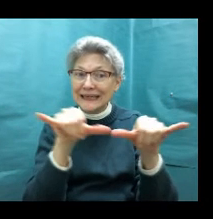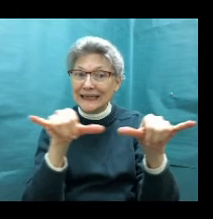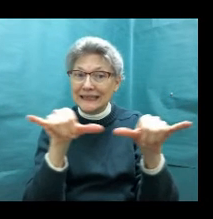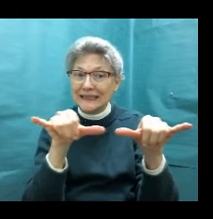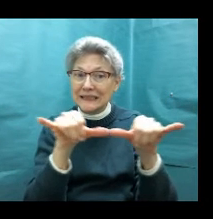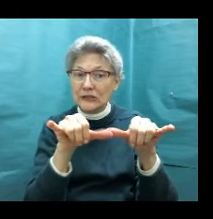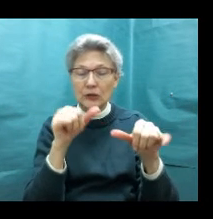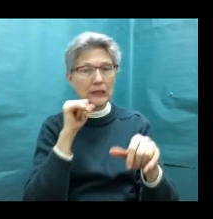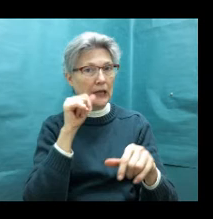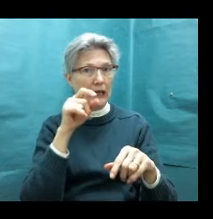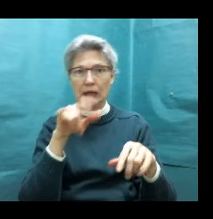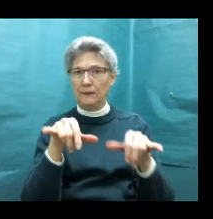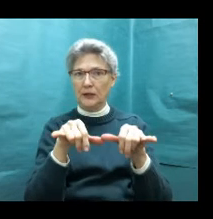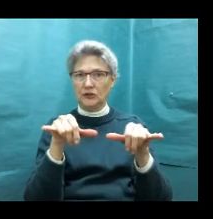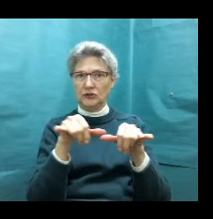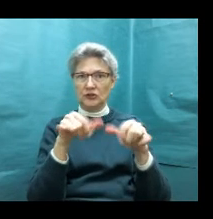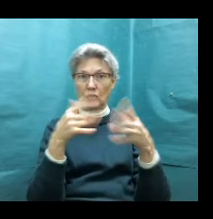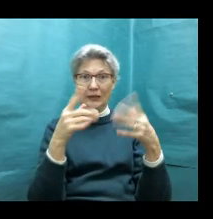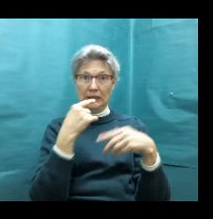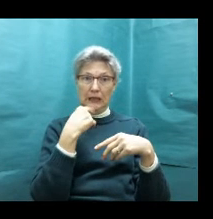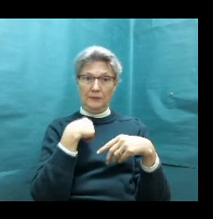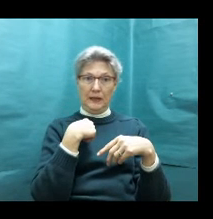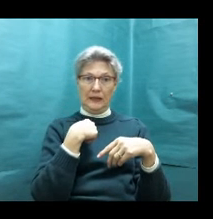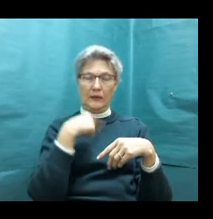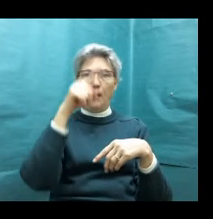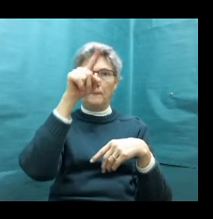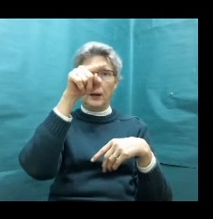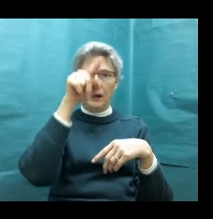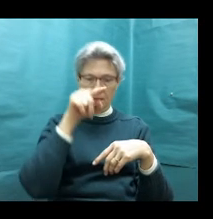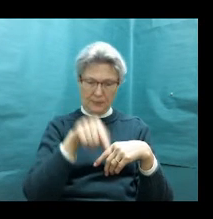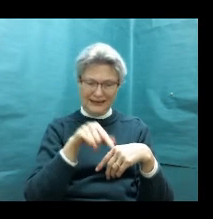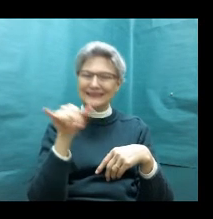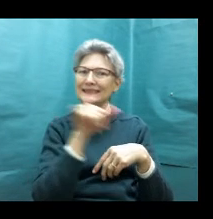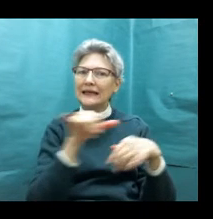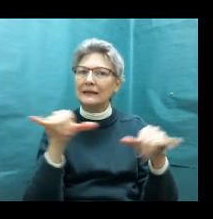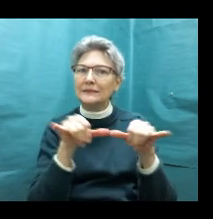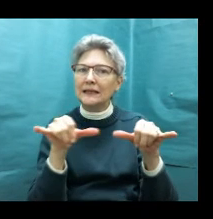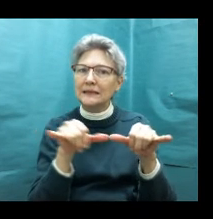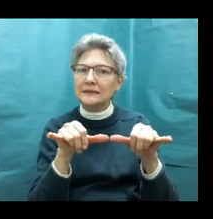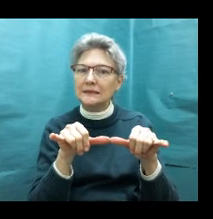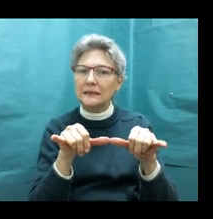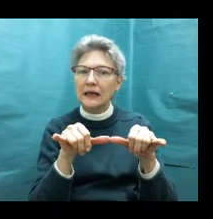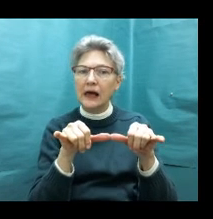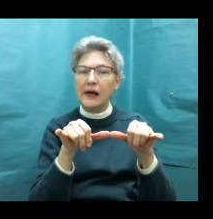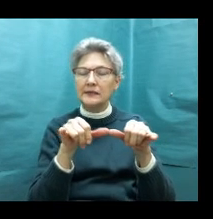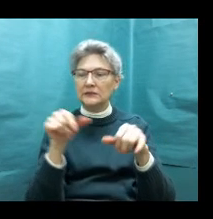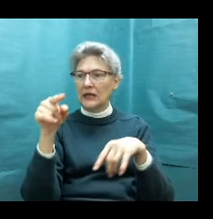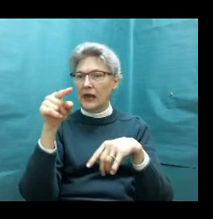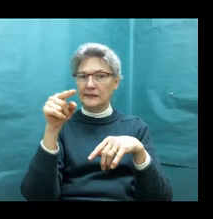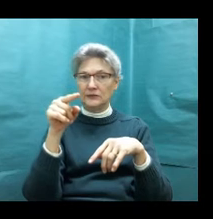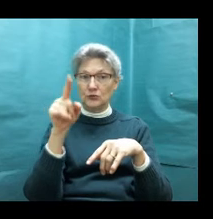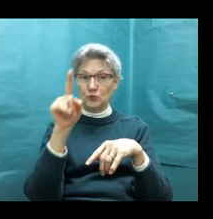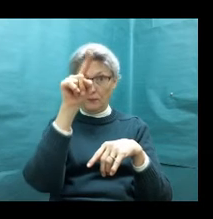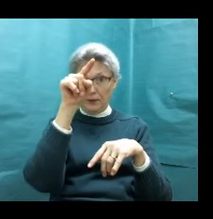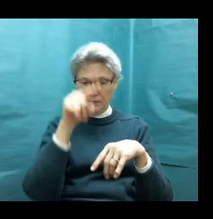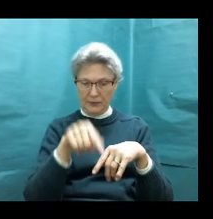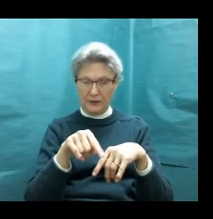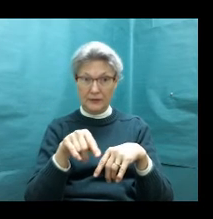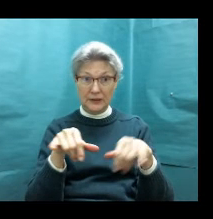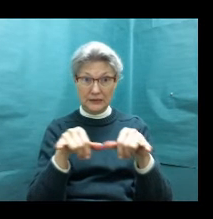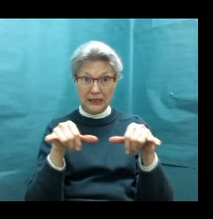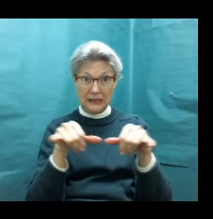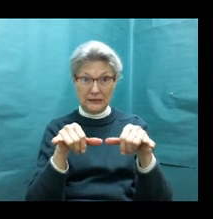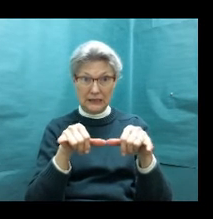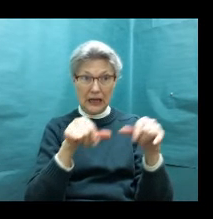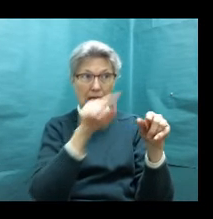need to measure them because it's already telling me that that means that they're the same length. So the sides with 1 tick mark each, so